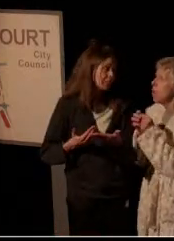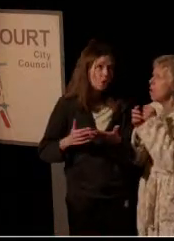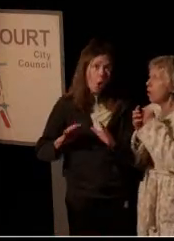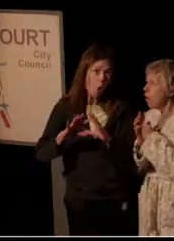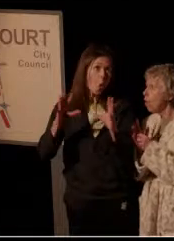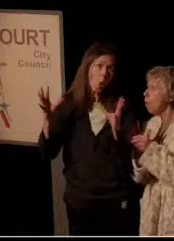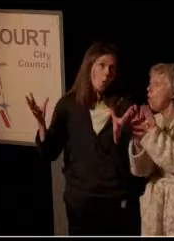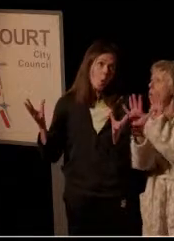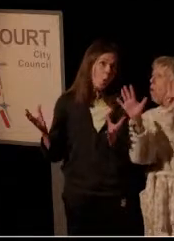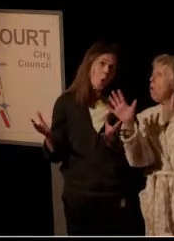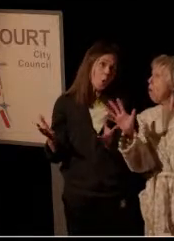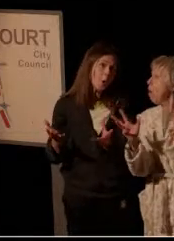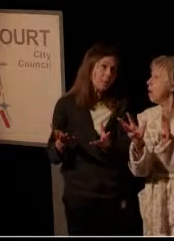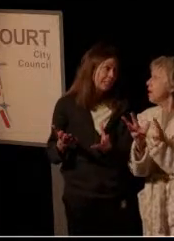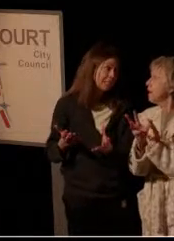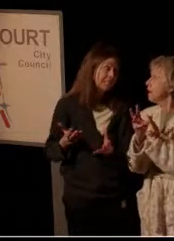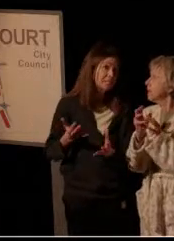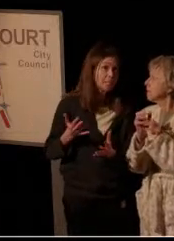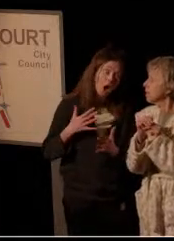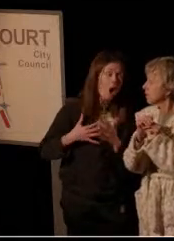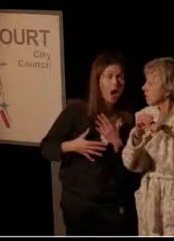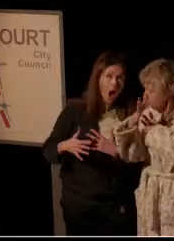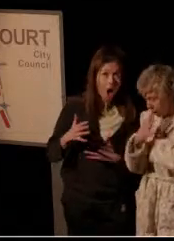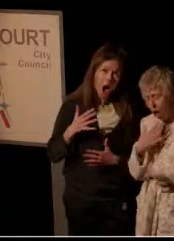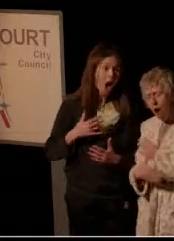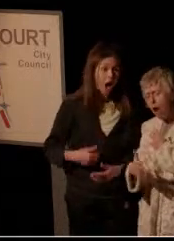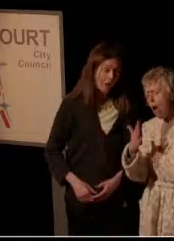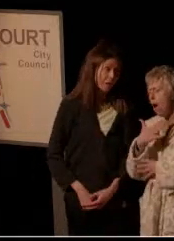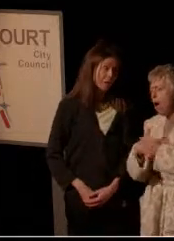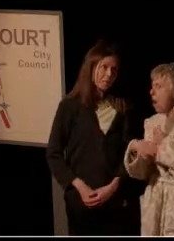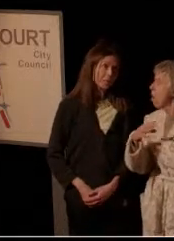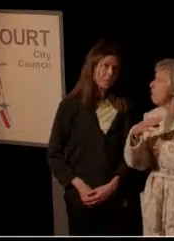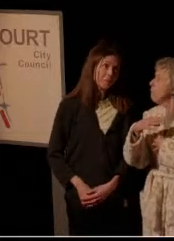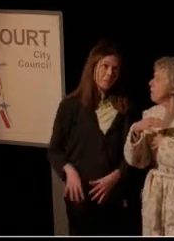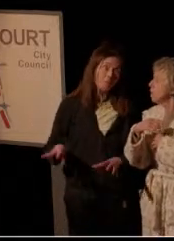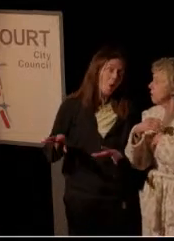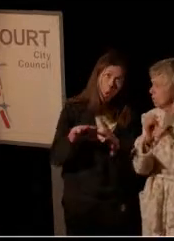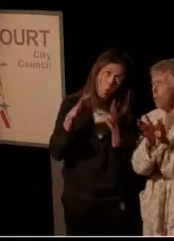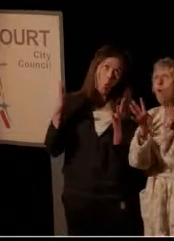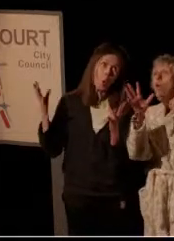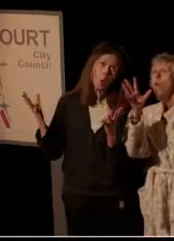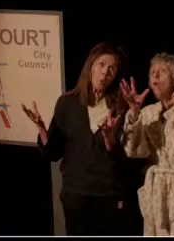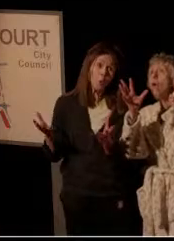Around the Bohemia tree. No, I gave it to my mum.